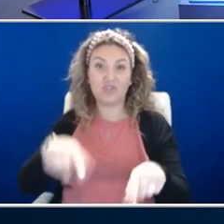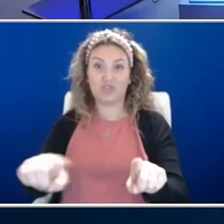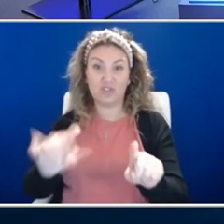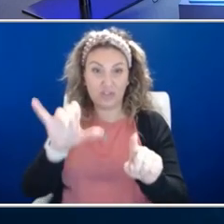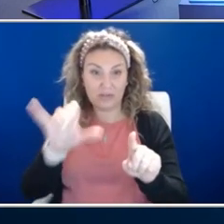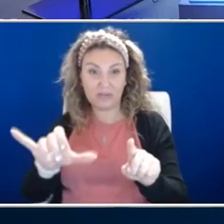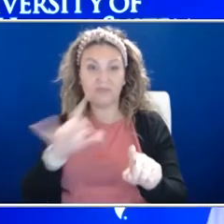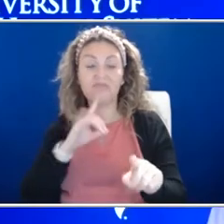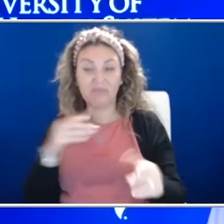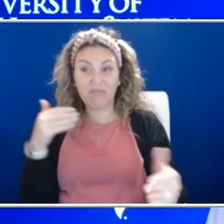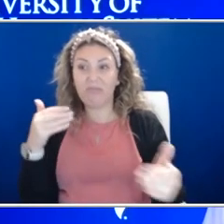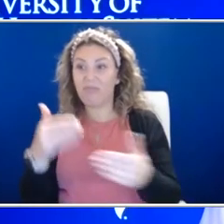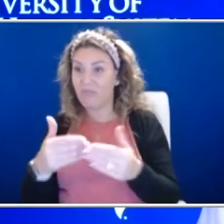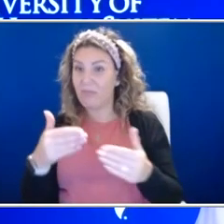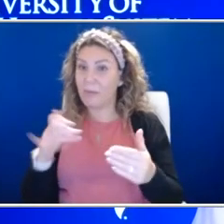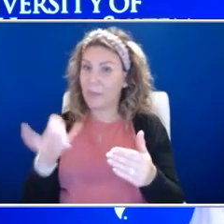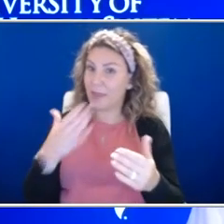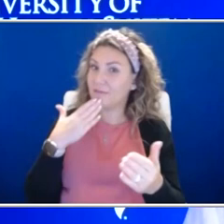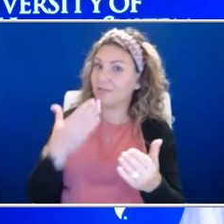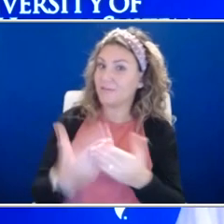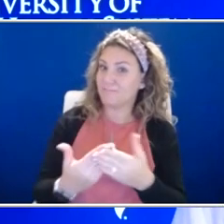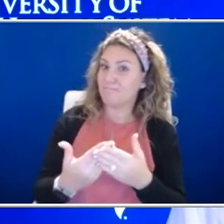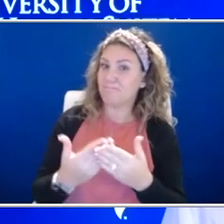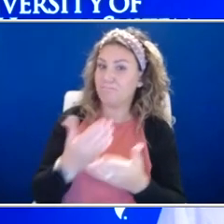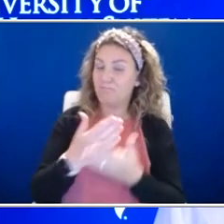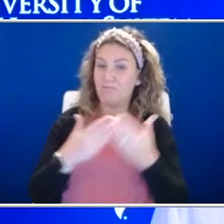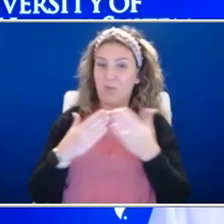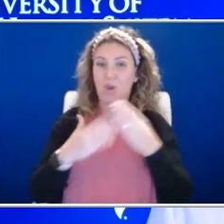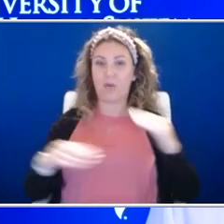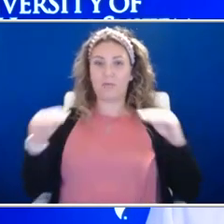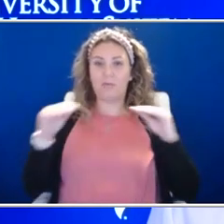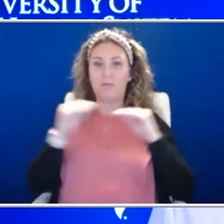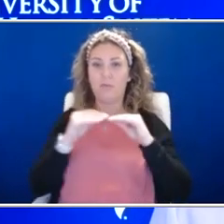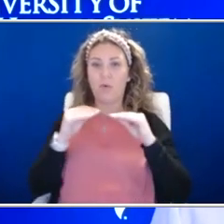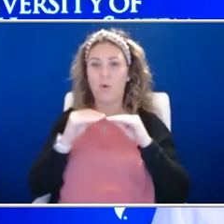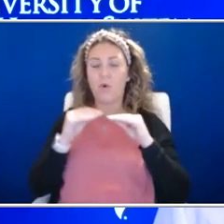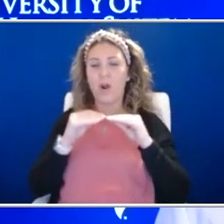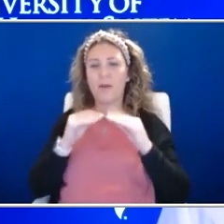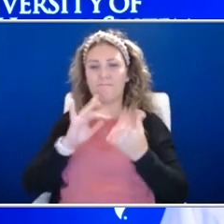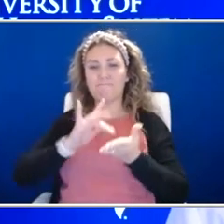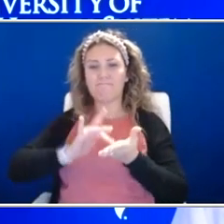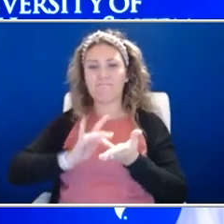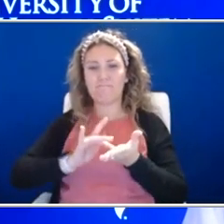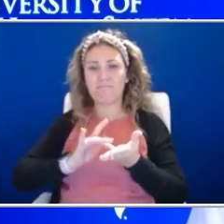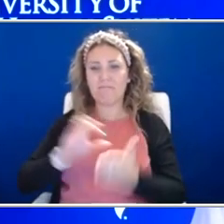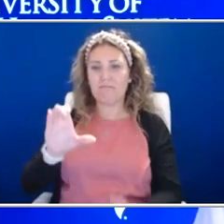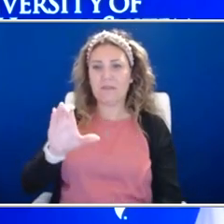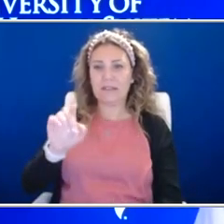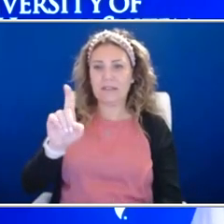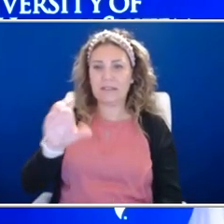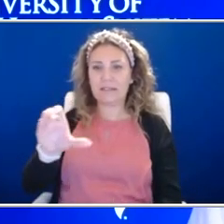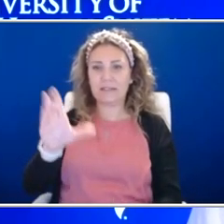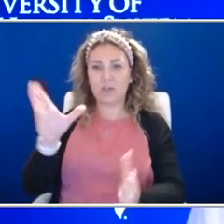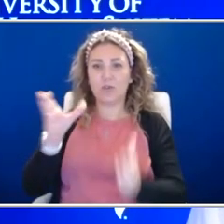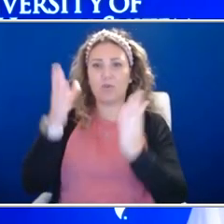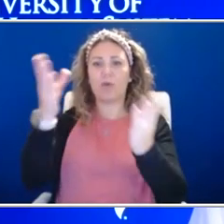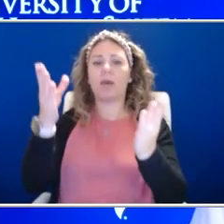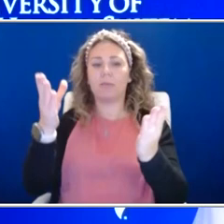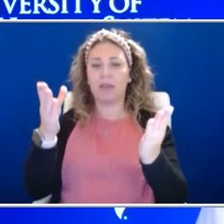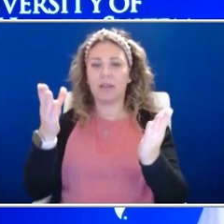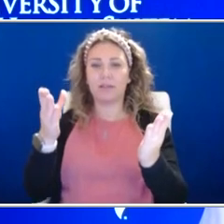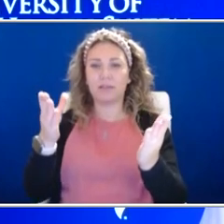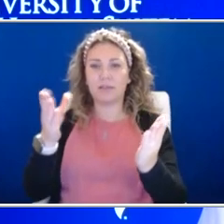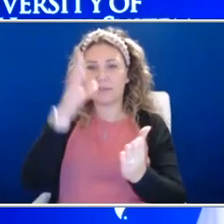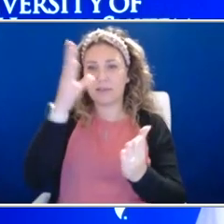know, I think this is good. This is certainly part of more of the art of medicine. Certainly the CDC recommendations would be never miss